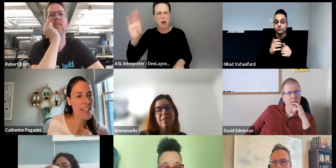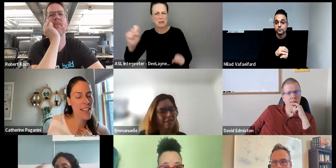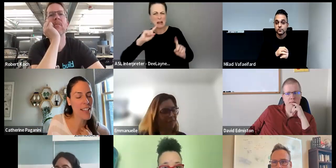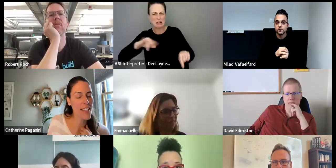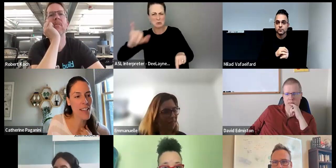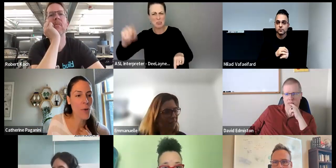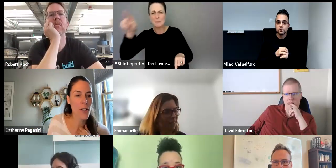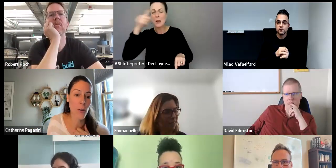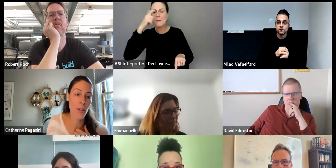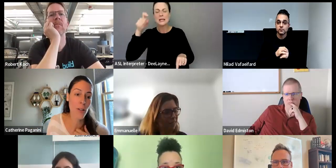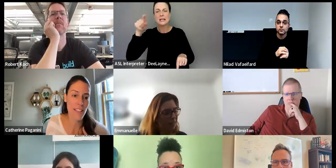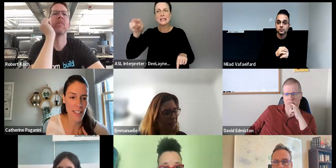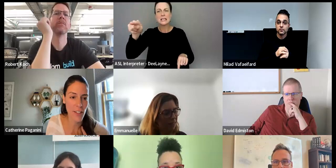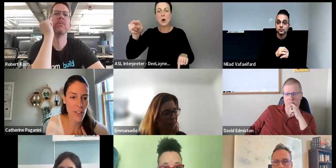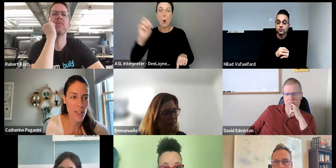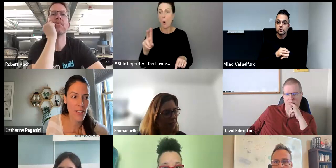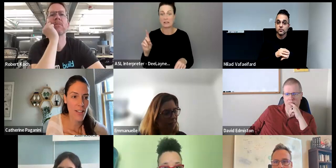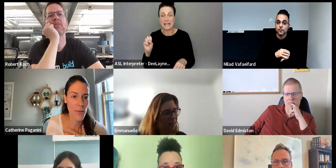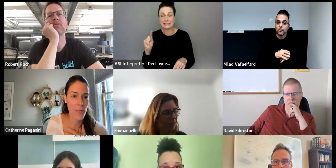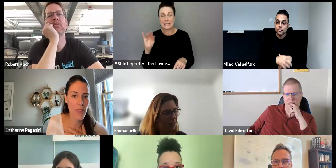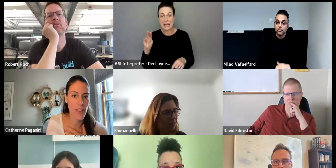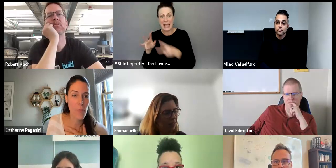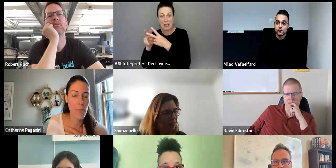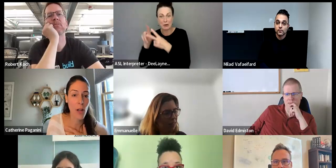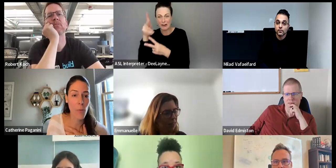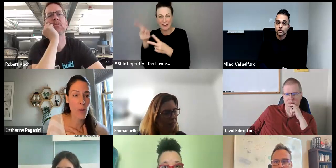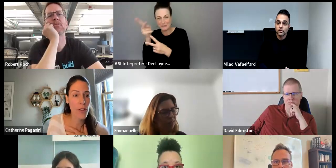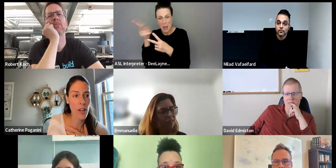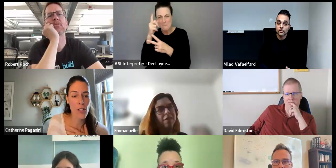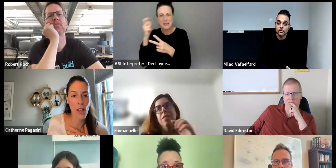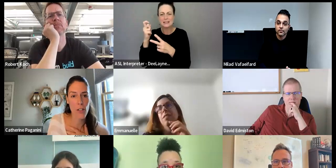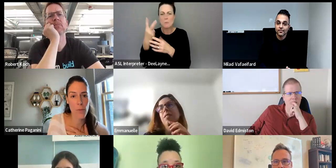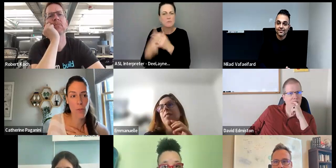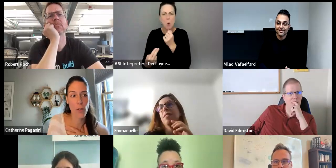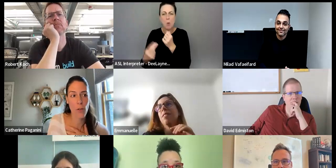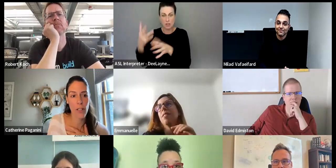because like he or Destiny, because they